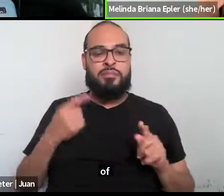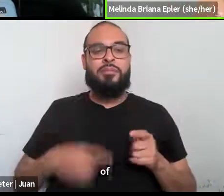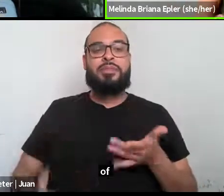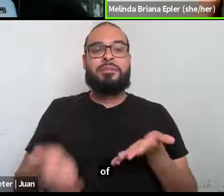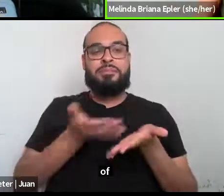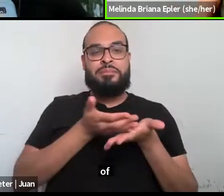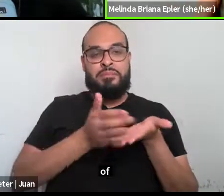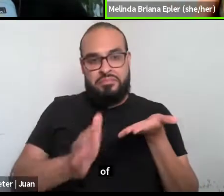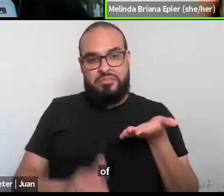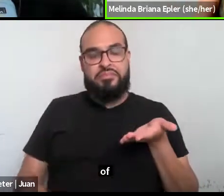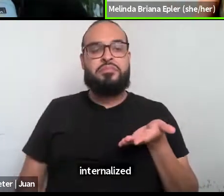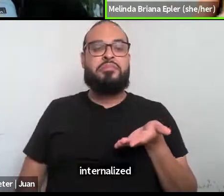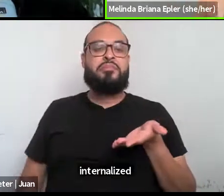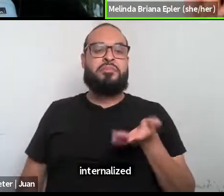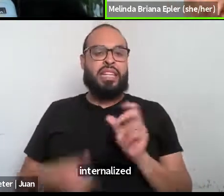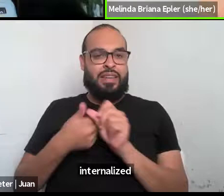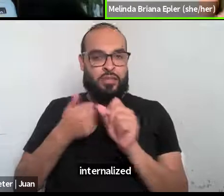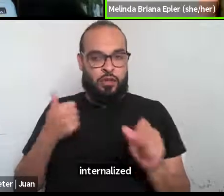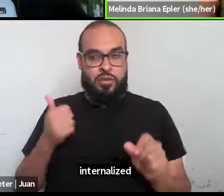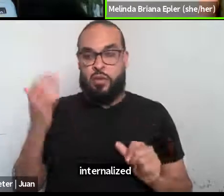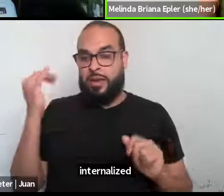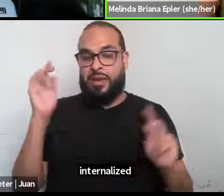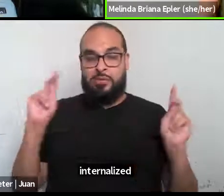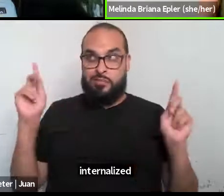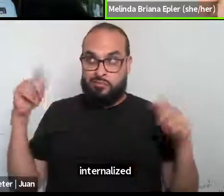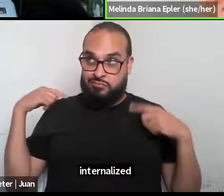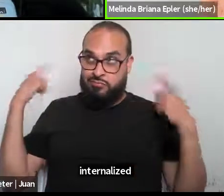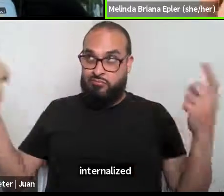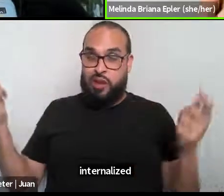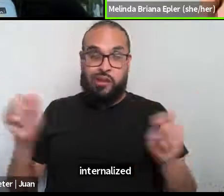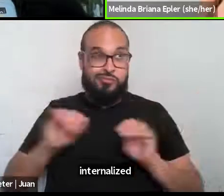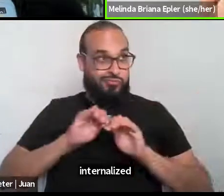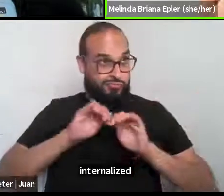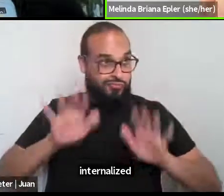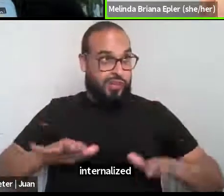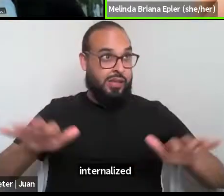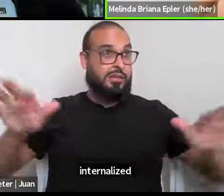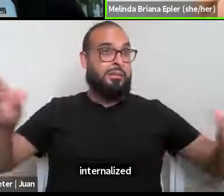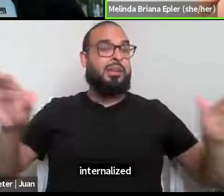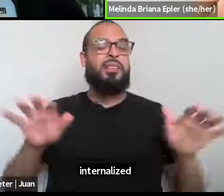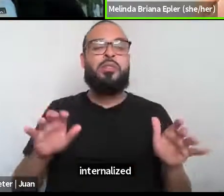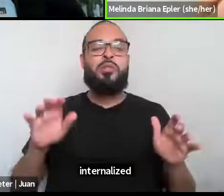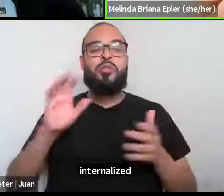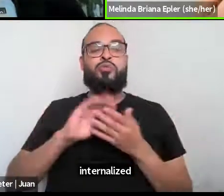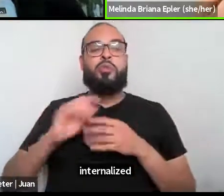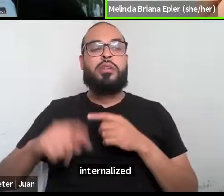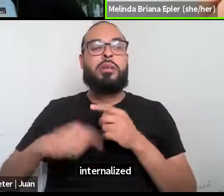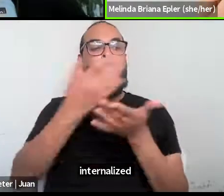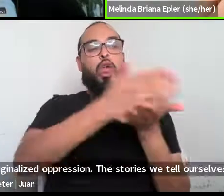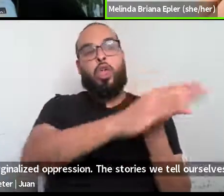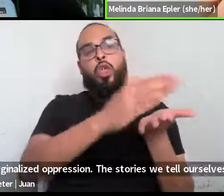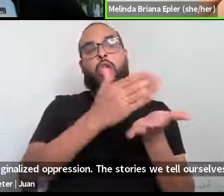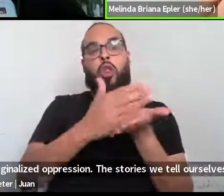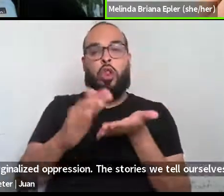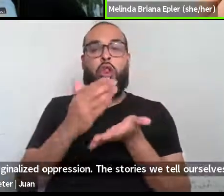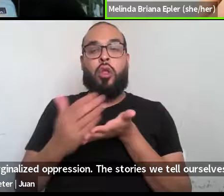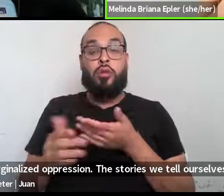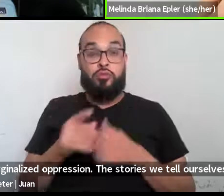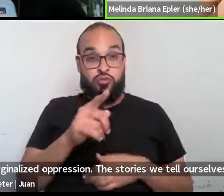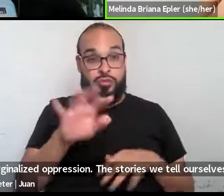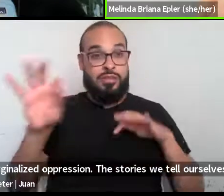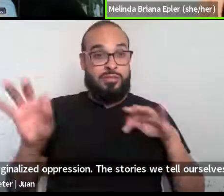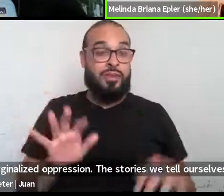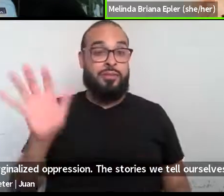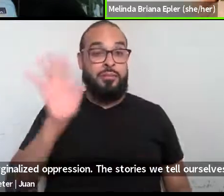stories about ourselves for so long throughout our lives. You talked about your when you went to college